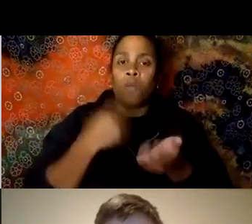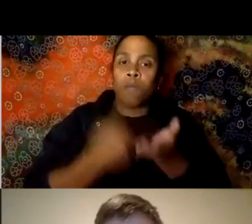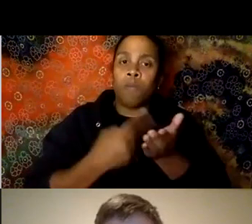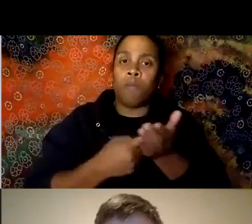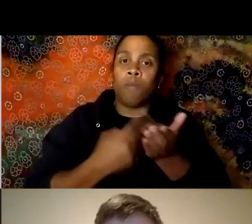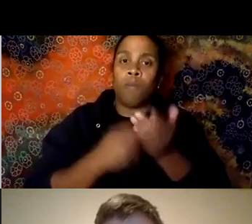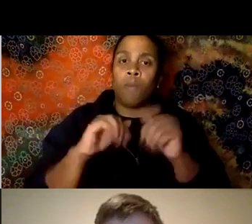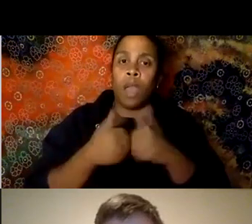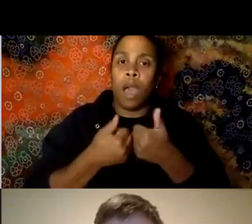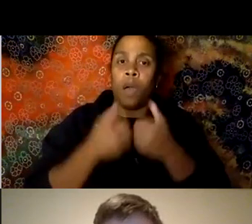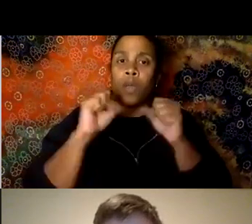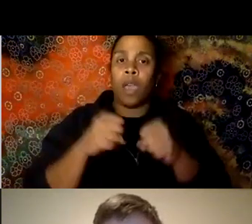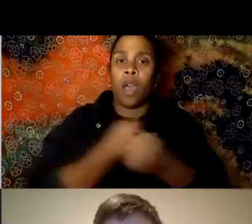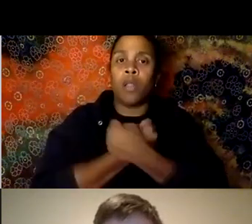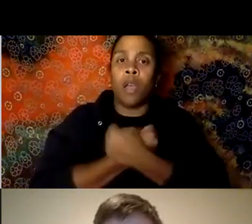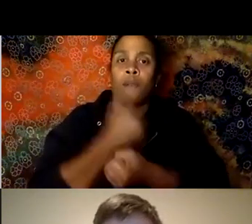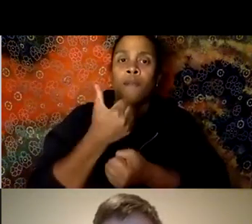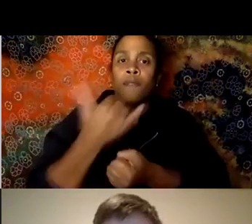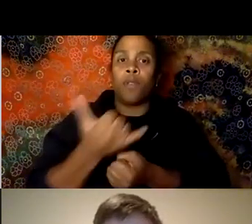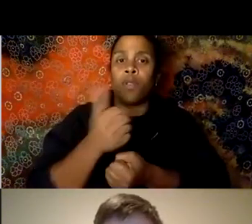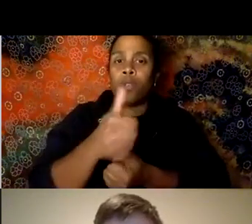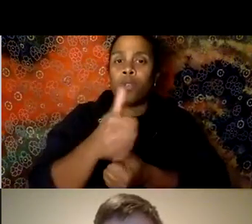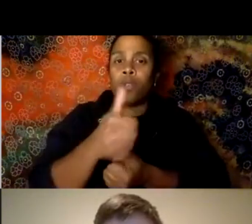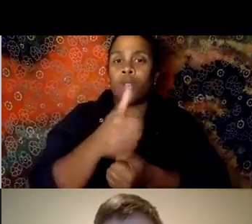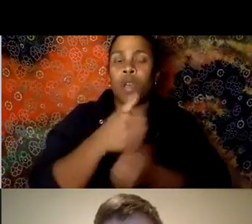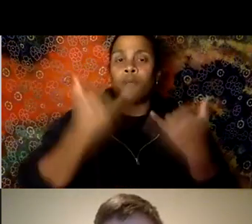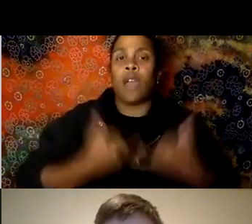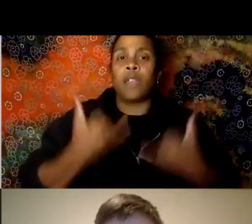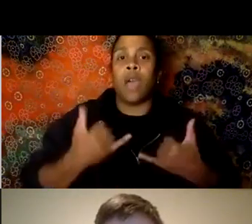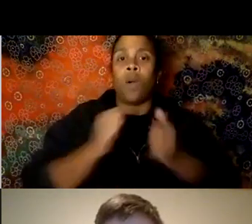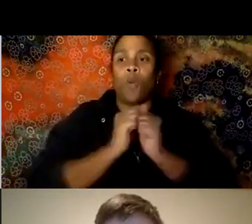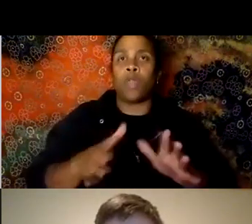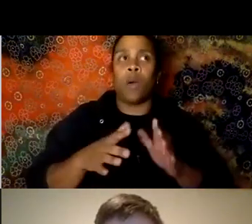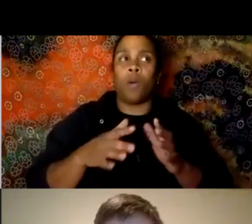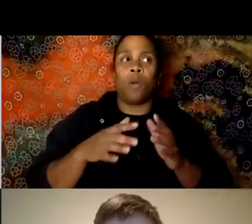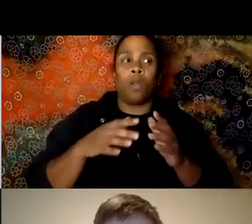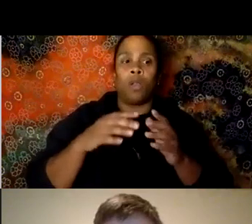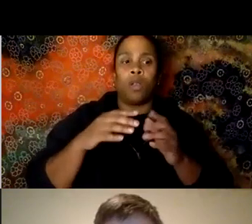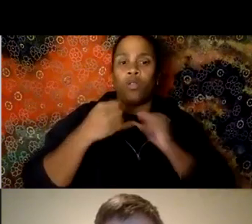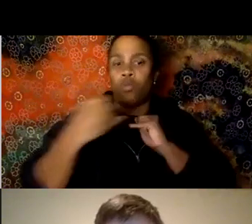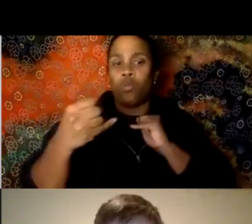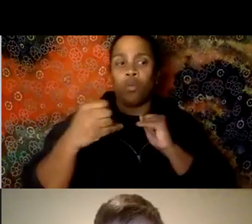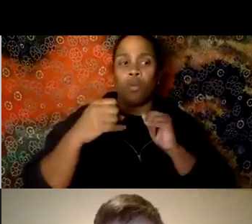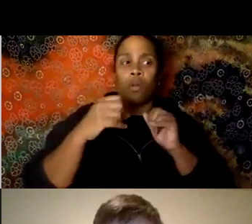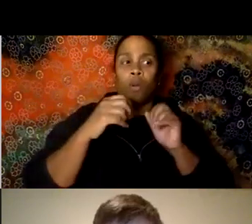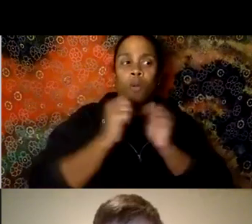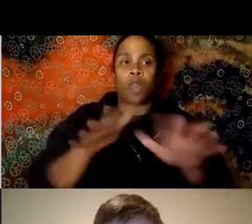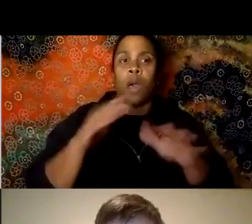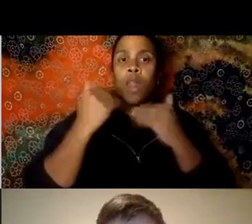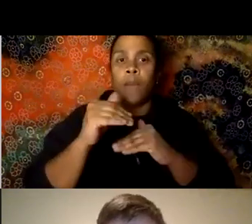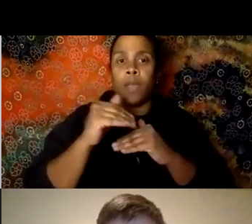you can love yourself right now without conditions or time limits or any limits at